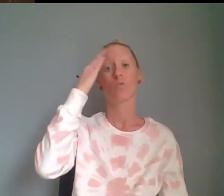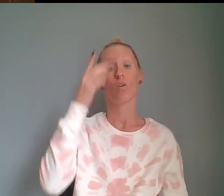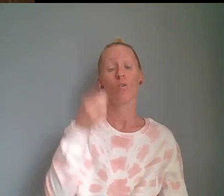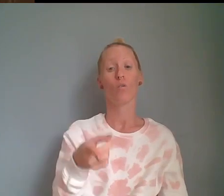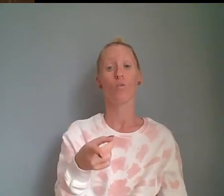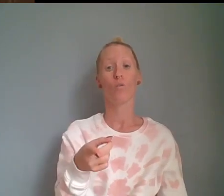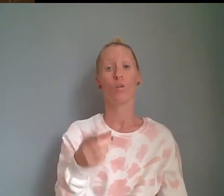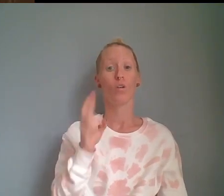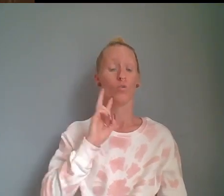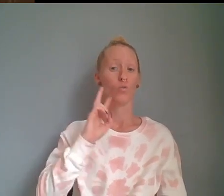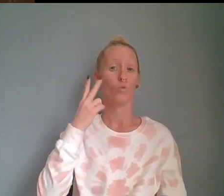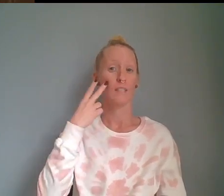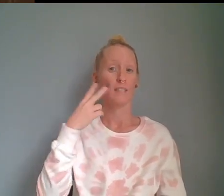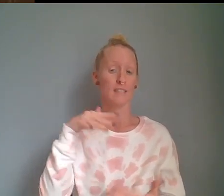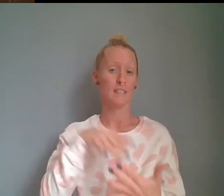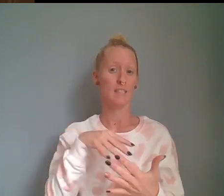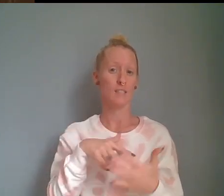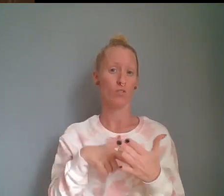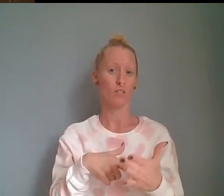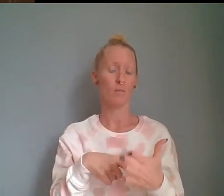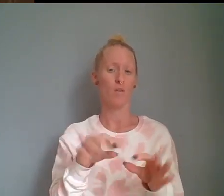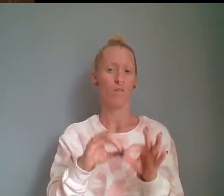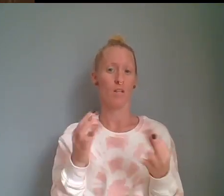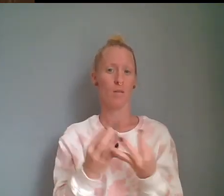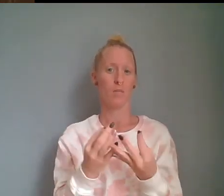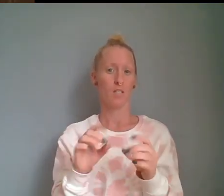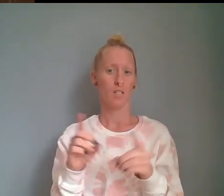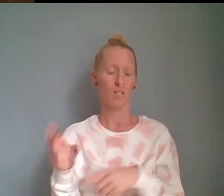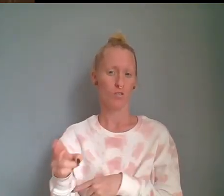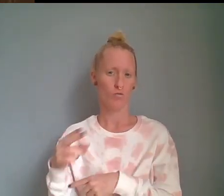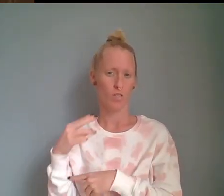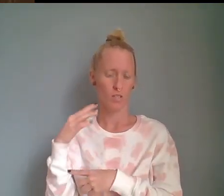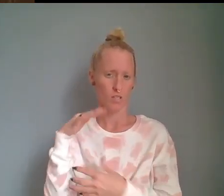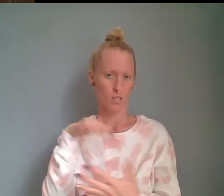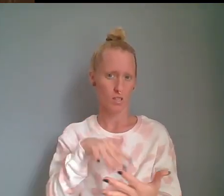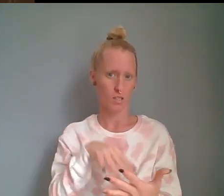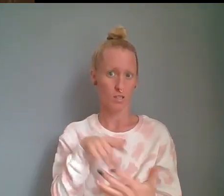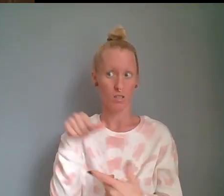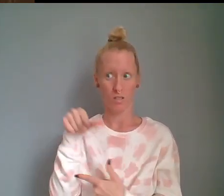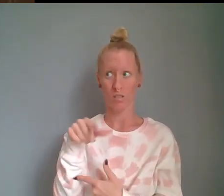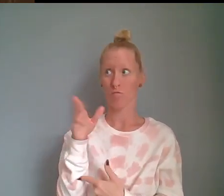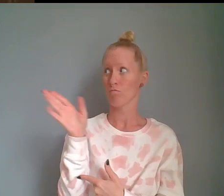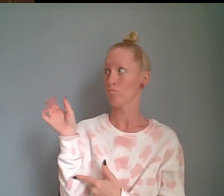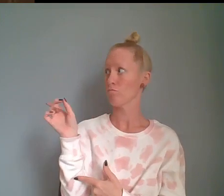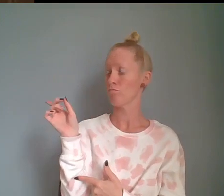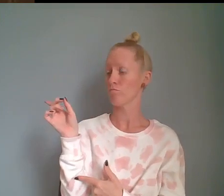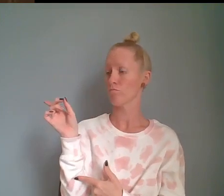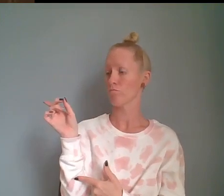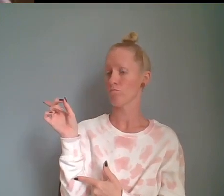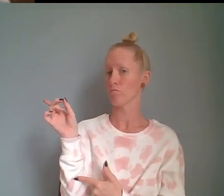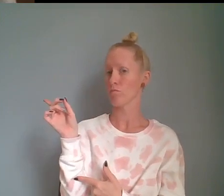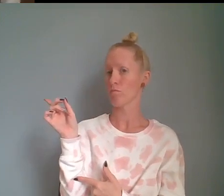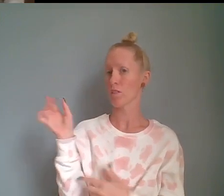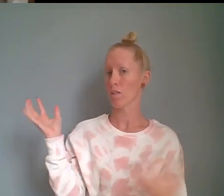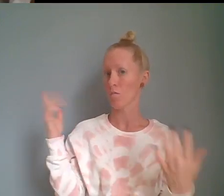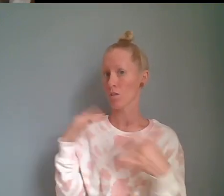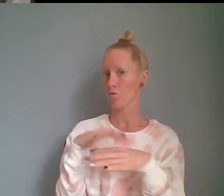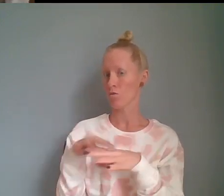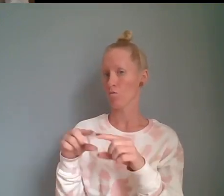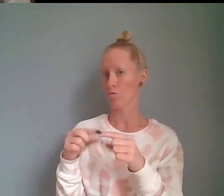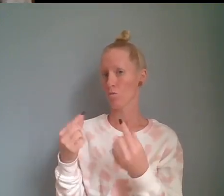for example, and family history studies. So this is actually a compilation of a group of